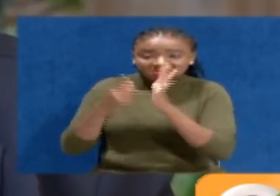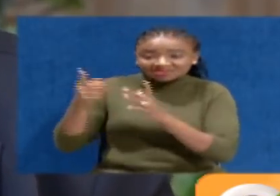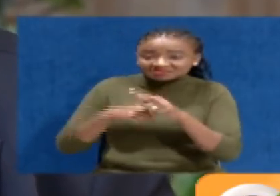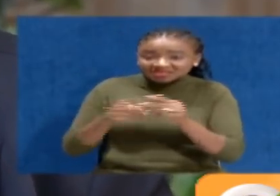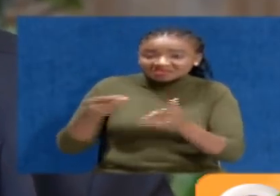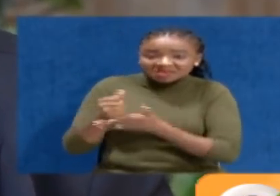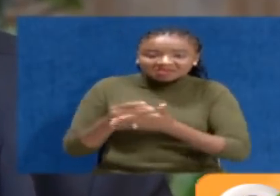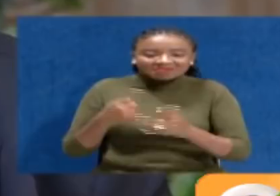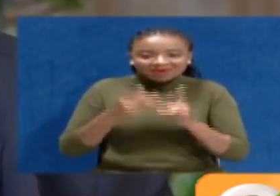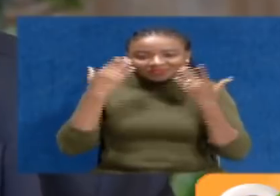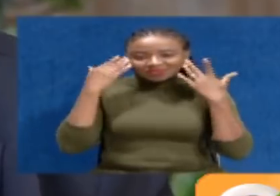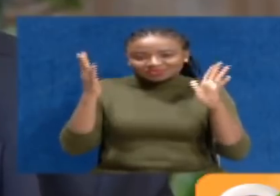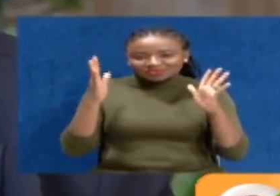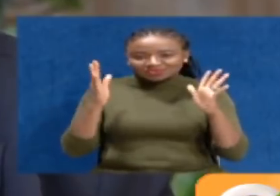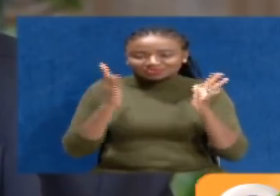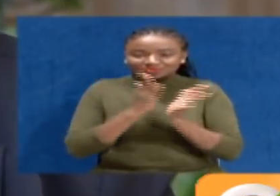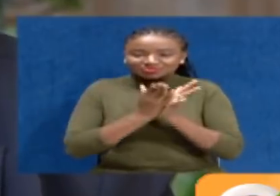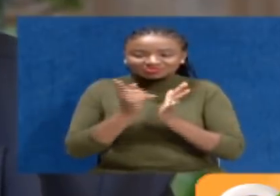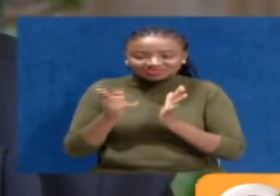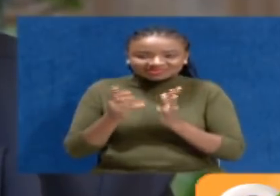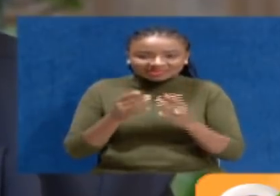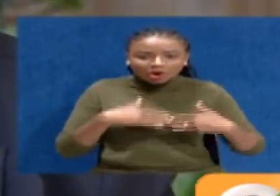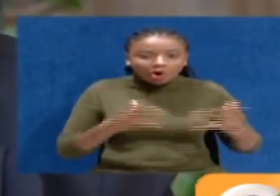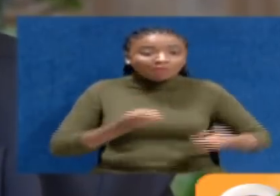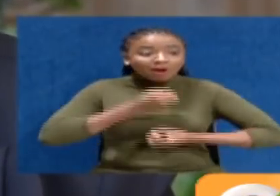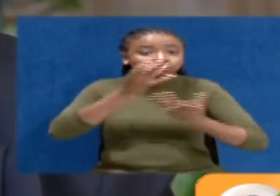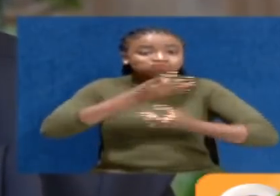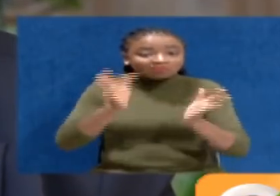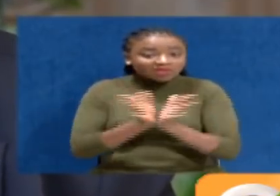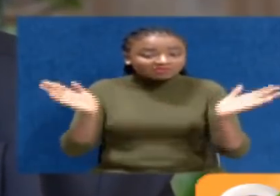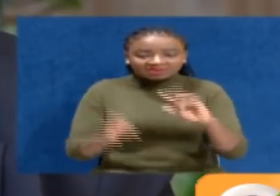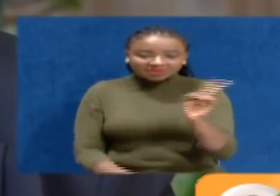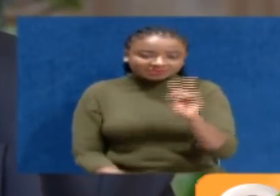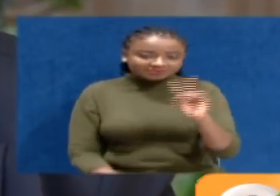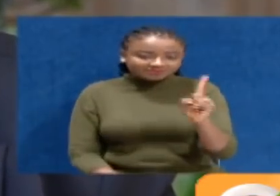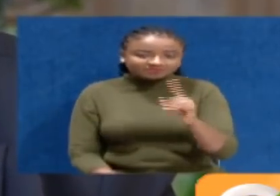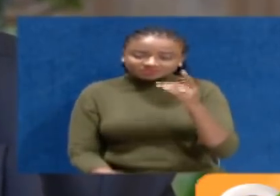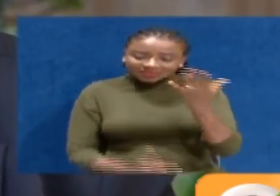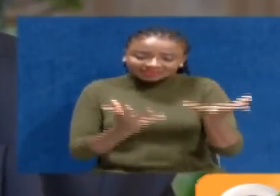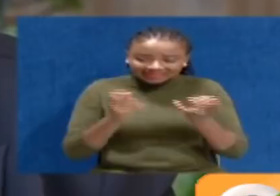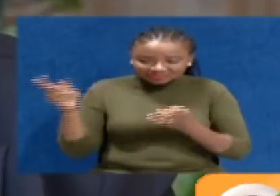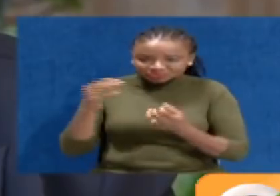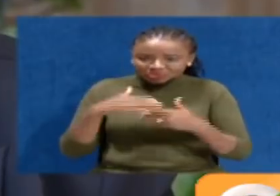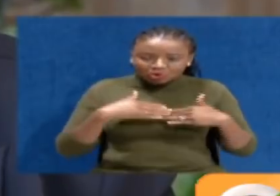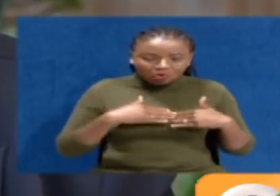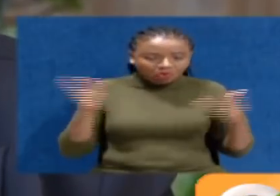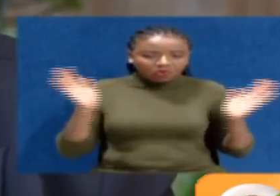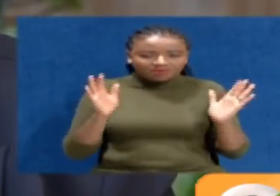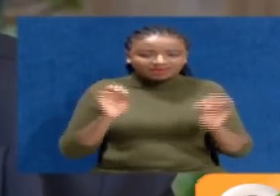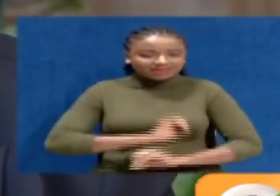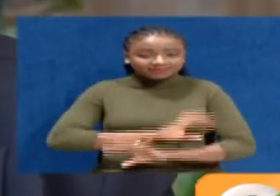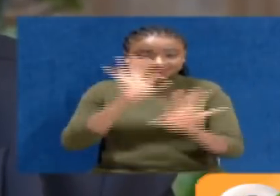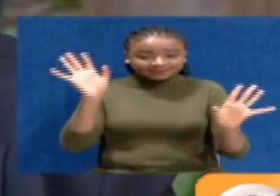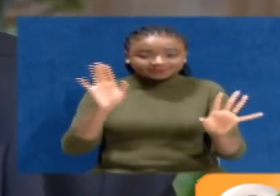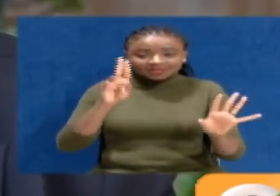covering or not. But these are things that are never really disclosed to people. I think they need to be more transparent.